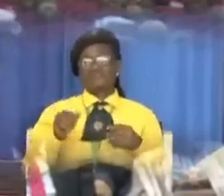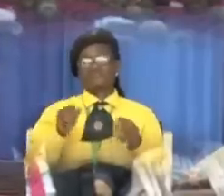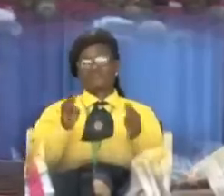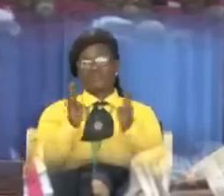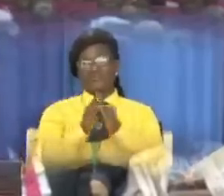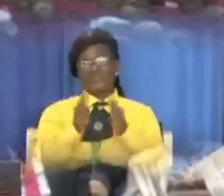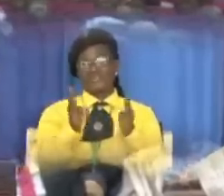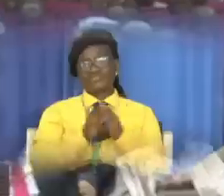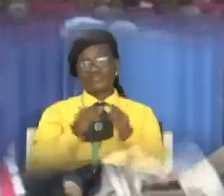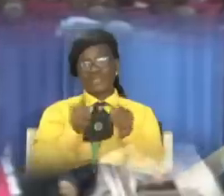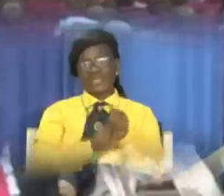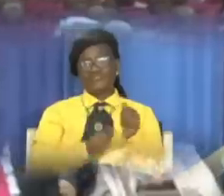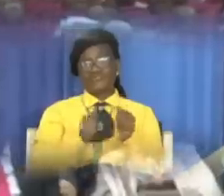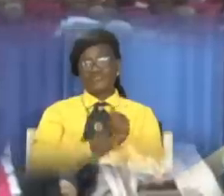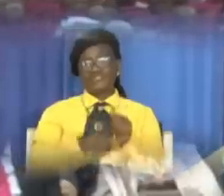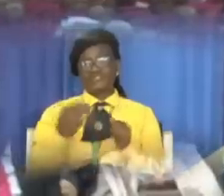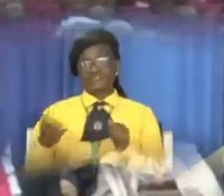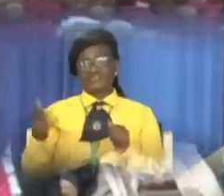great.